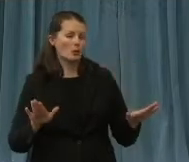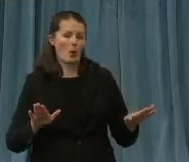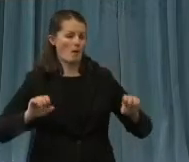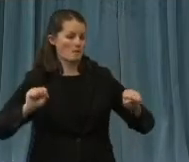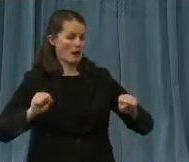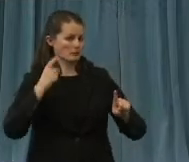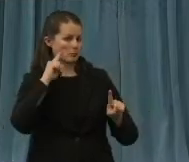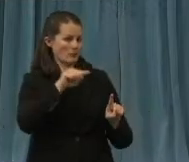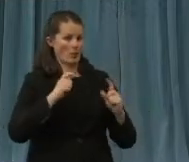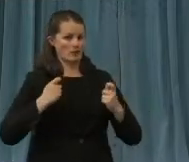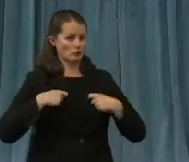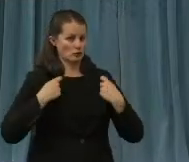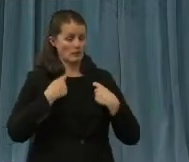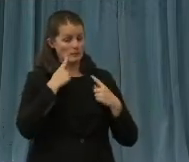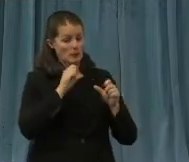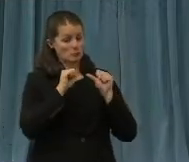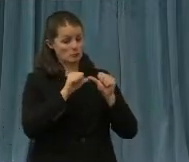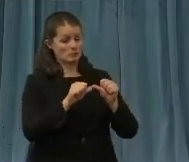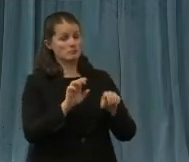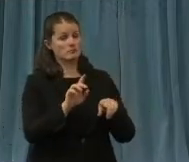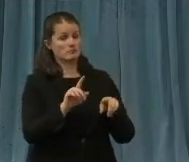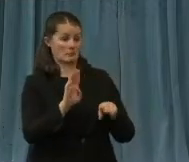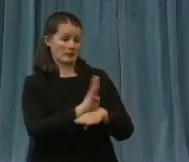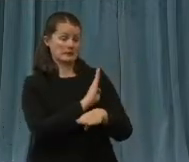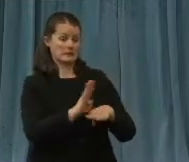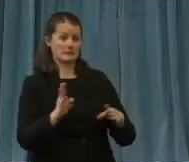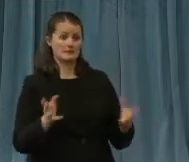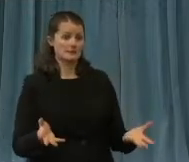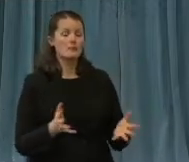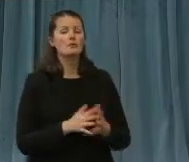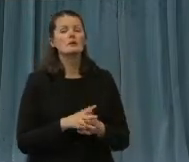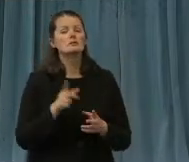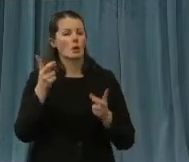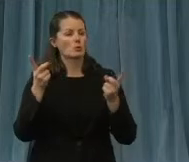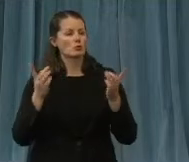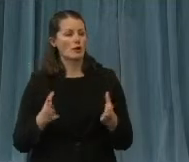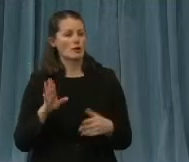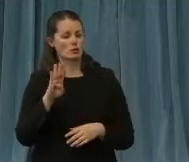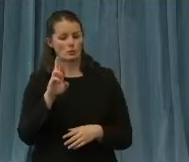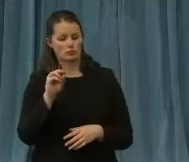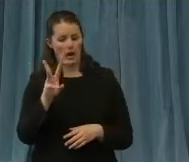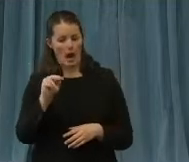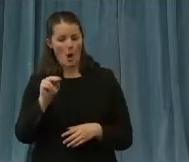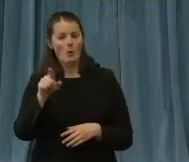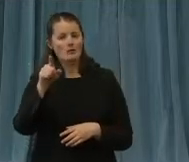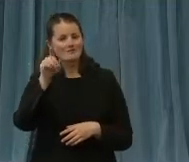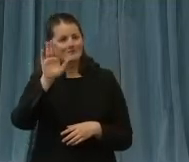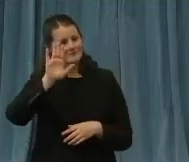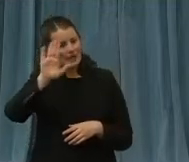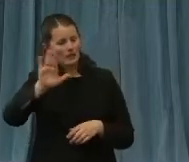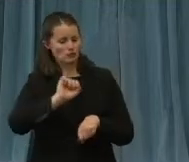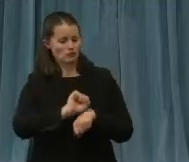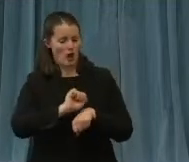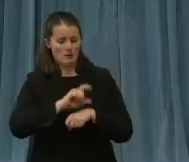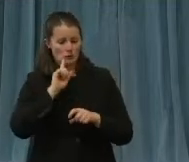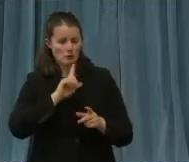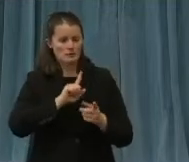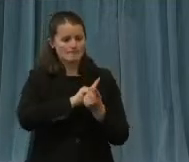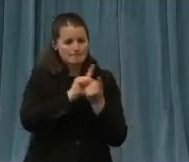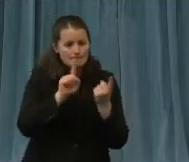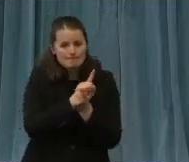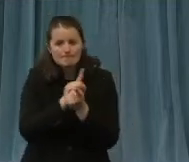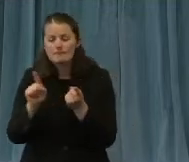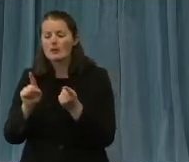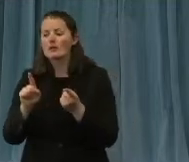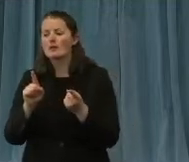time, and I've got a lot of confidence in Director Brown, and he's going to be meeting with industry experts, with the citizenry, with everybody to get this